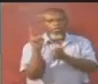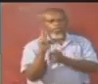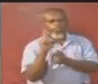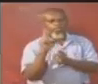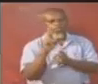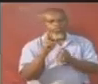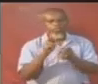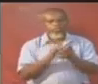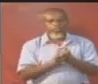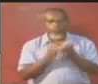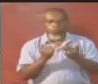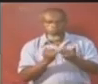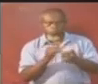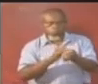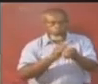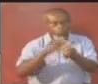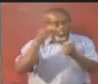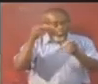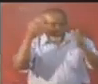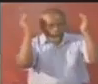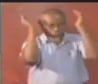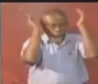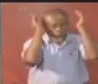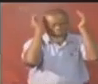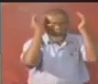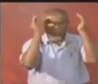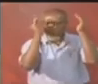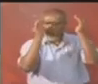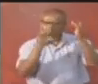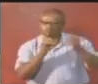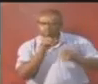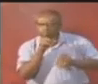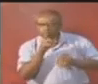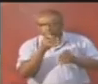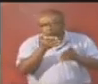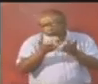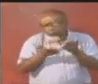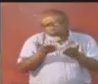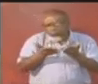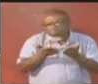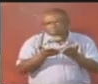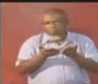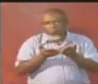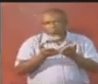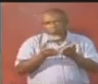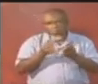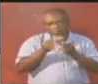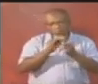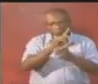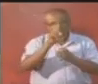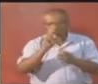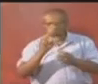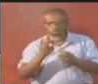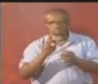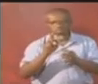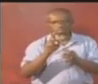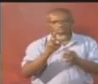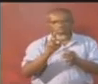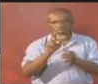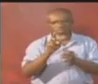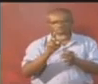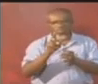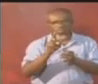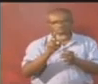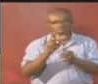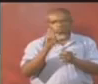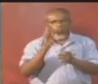with Dr. Hines. Dr. Hines, I'm not sure if this question rests with you in